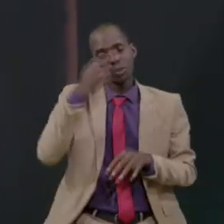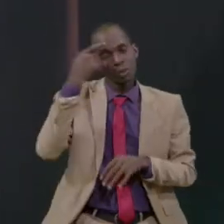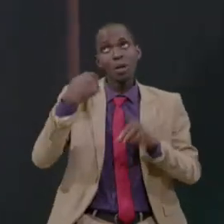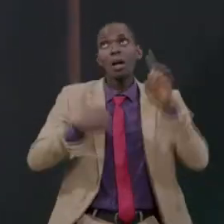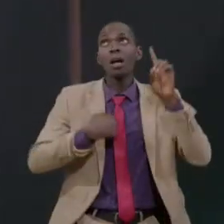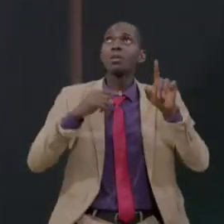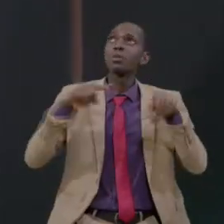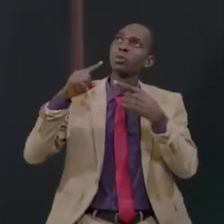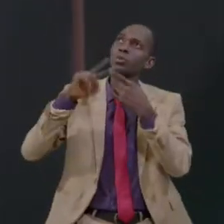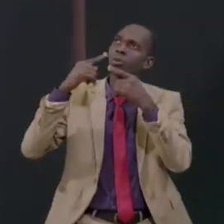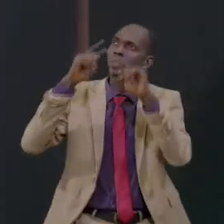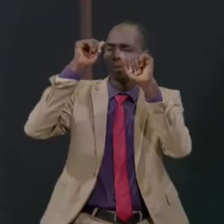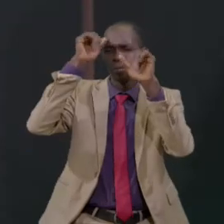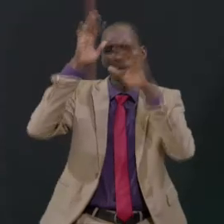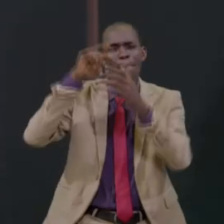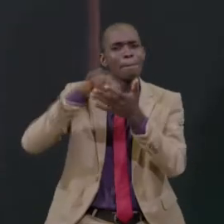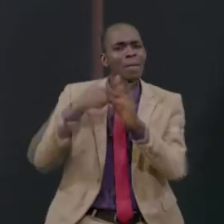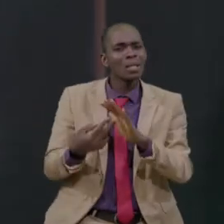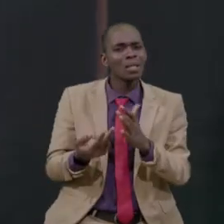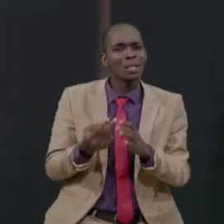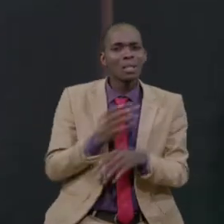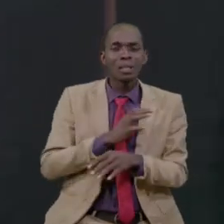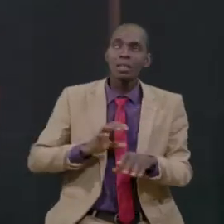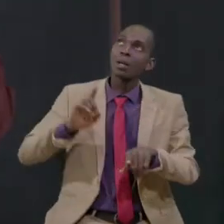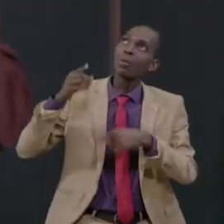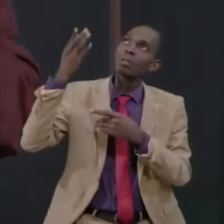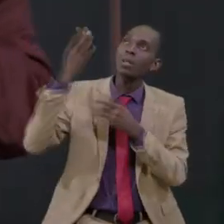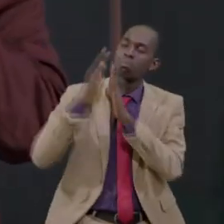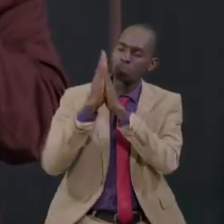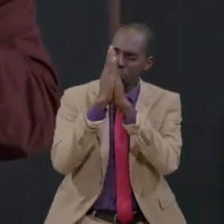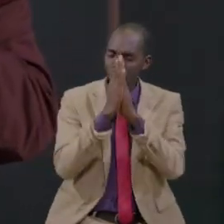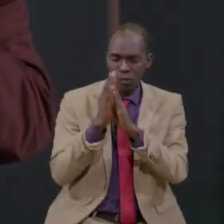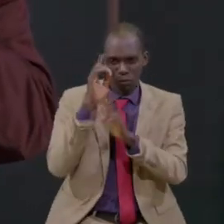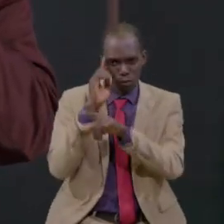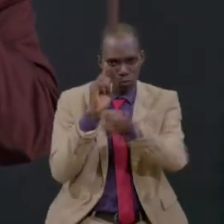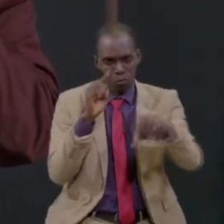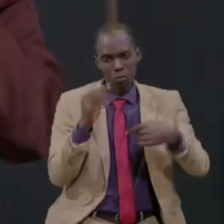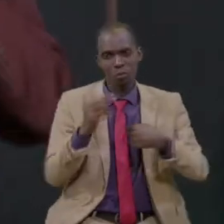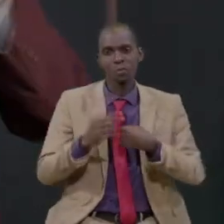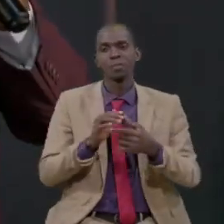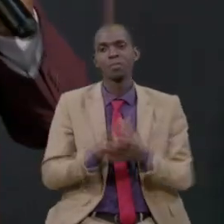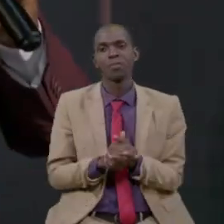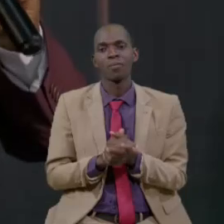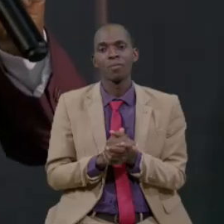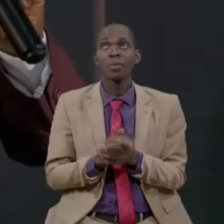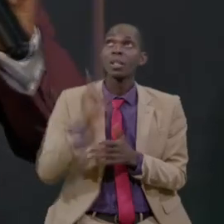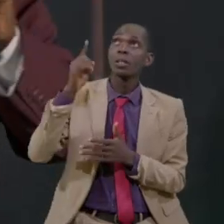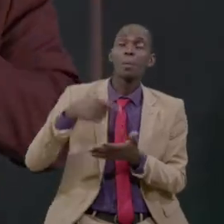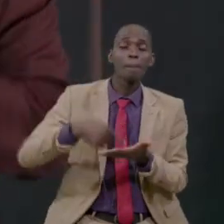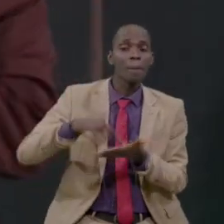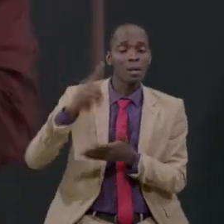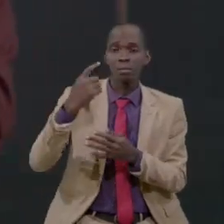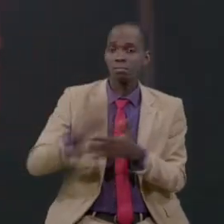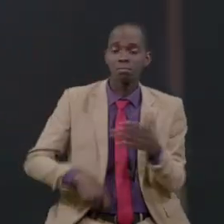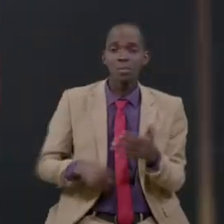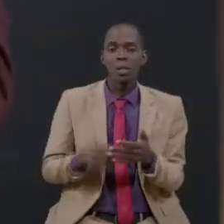he's interceding for us. He paid the price, did everything, and so that you'll have